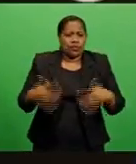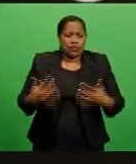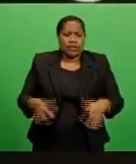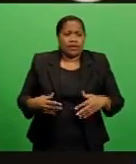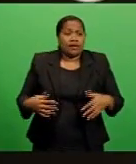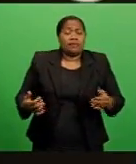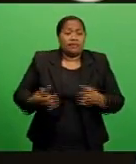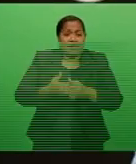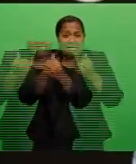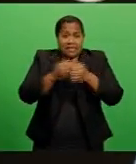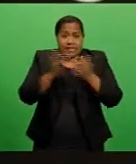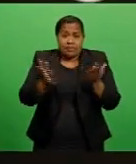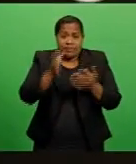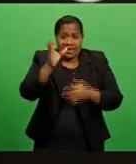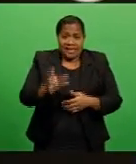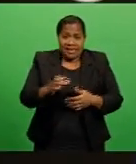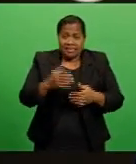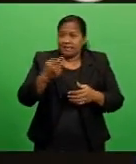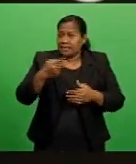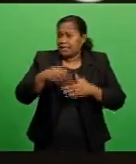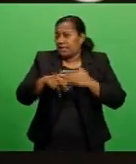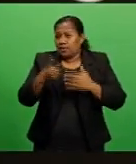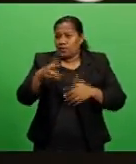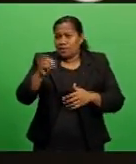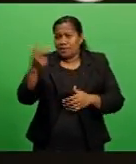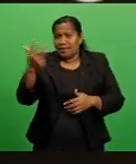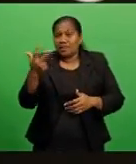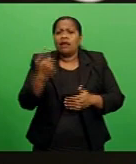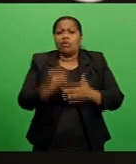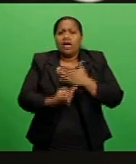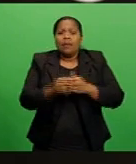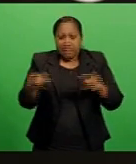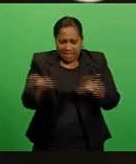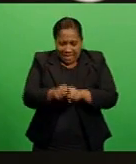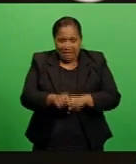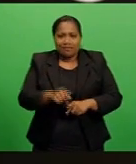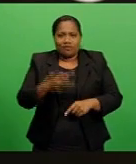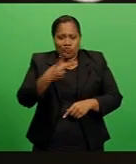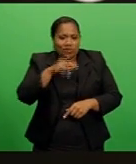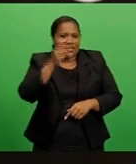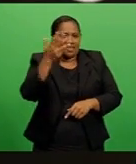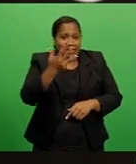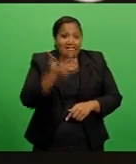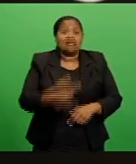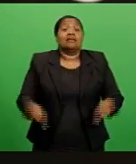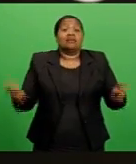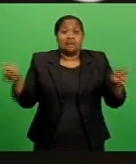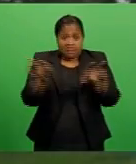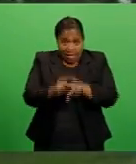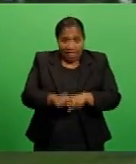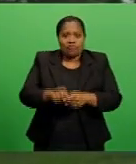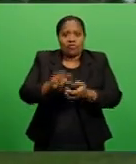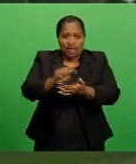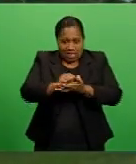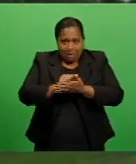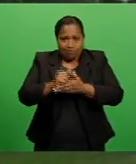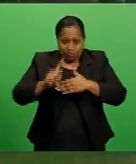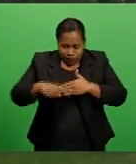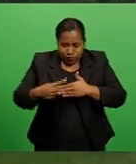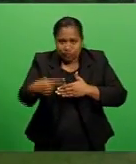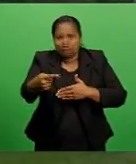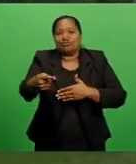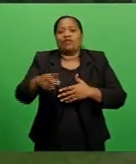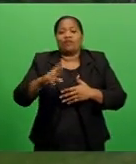Majority of the players that we brought in 2018 were also in 2019. These are the same players that we will keep using this year again in the Skipper